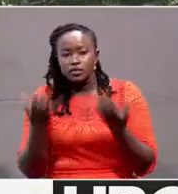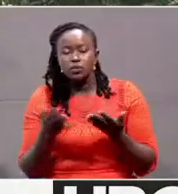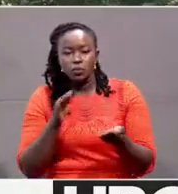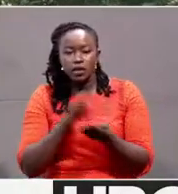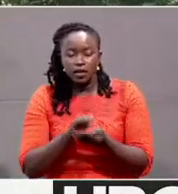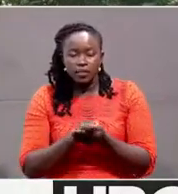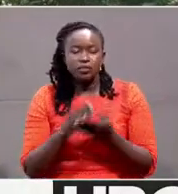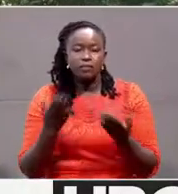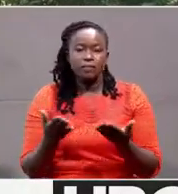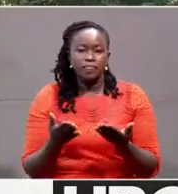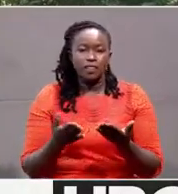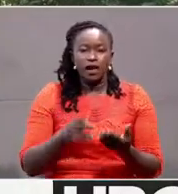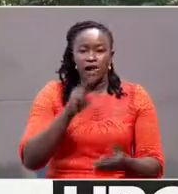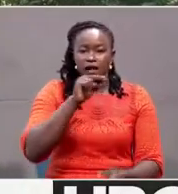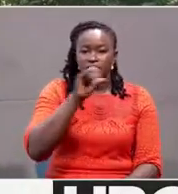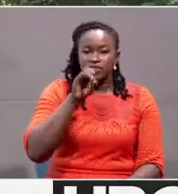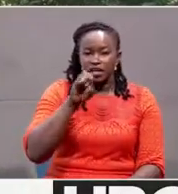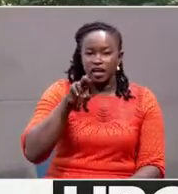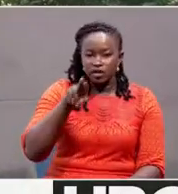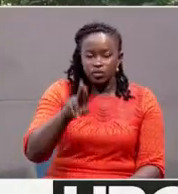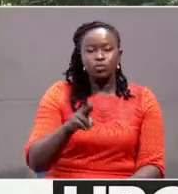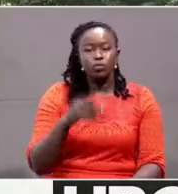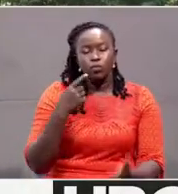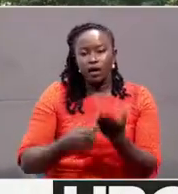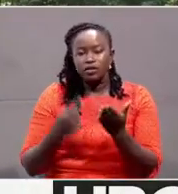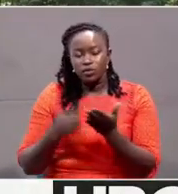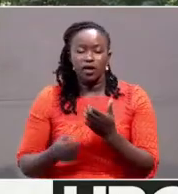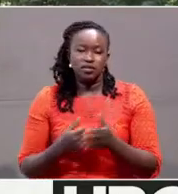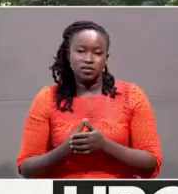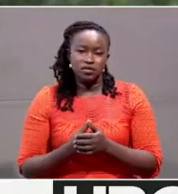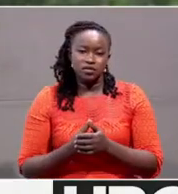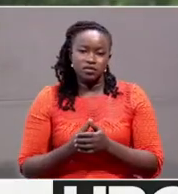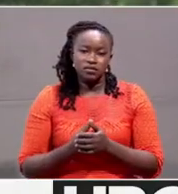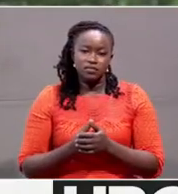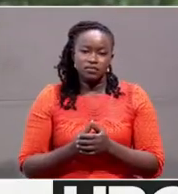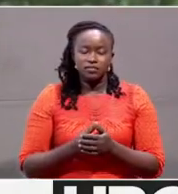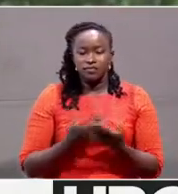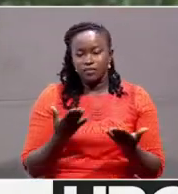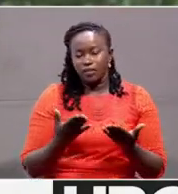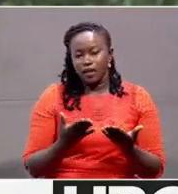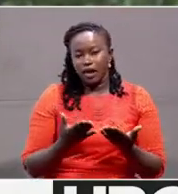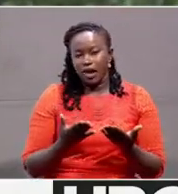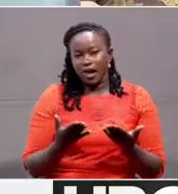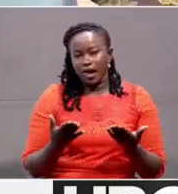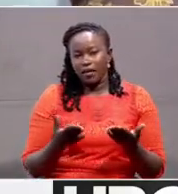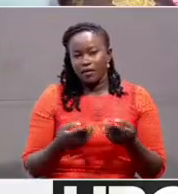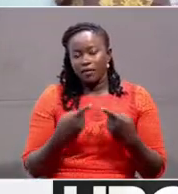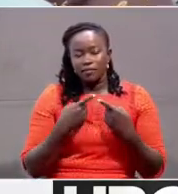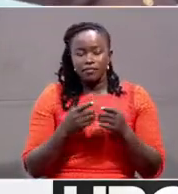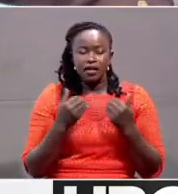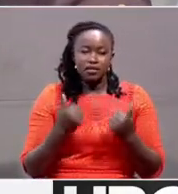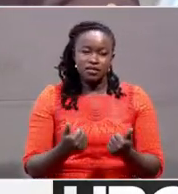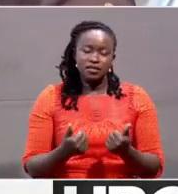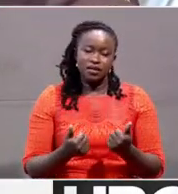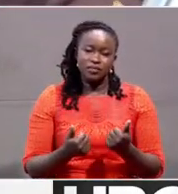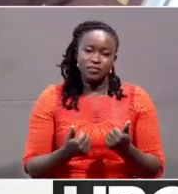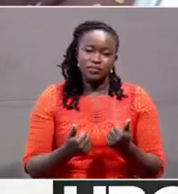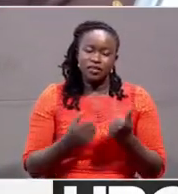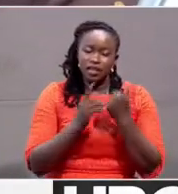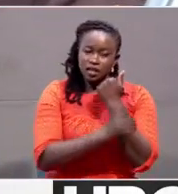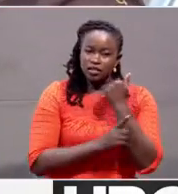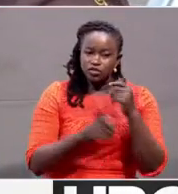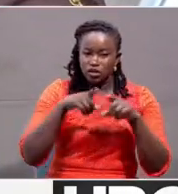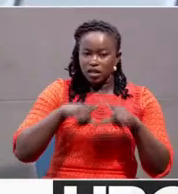buikwe ate chiri njeru awo chira ganti aina byaina okuddamu. Nabakoba also called for the closure of district